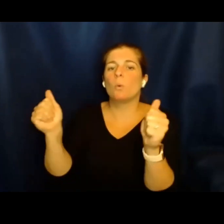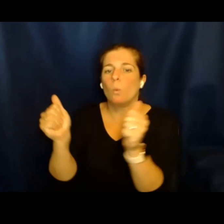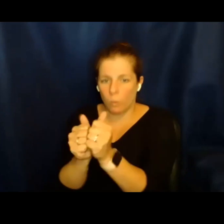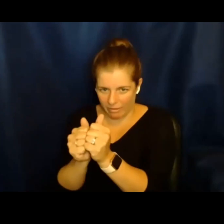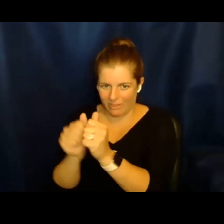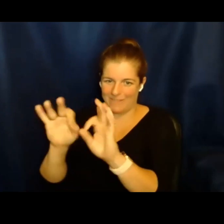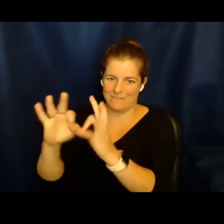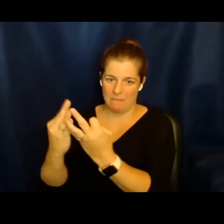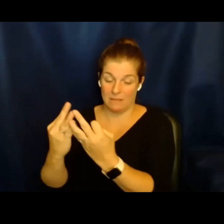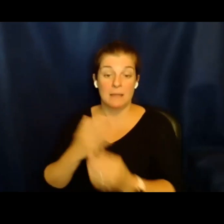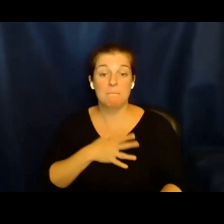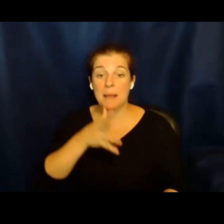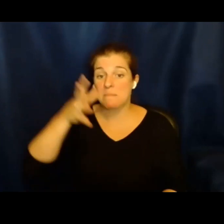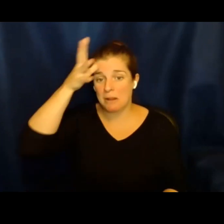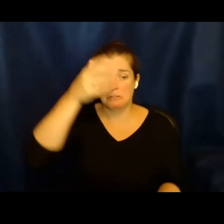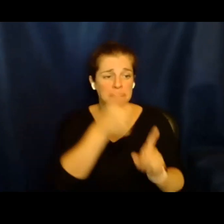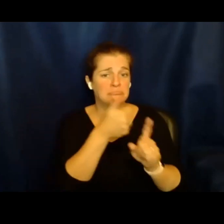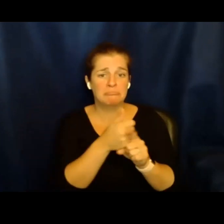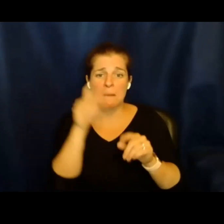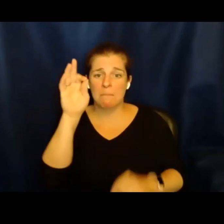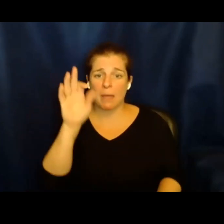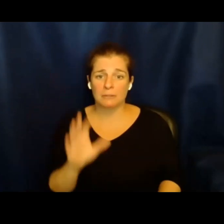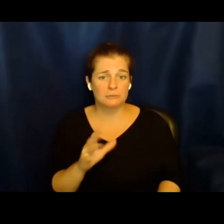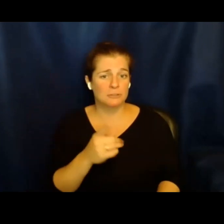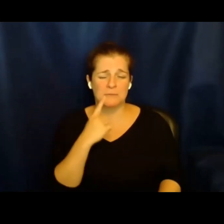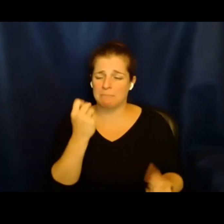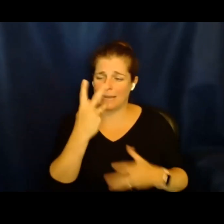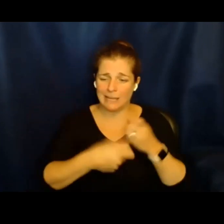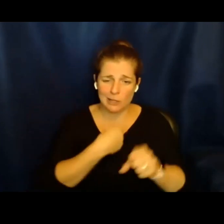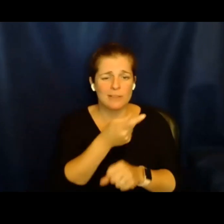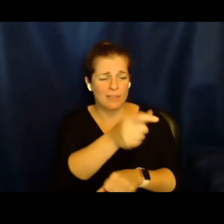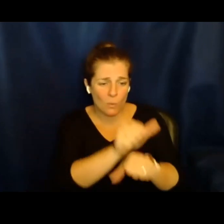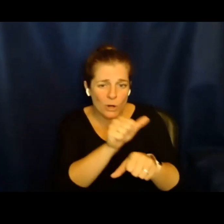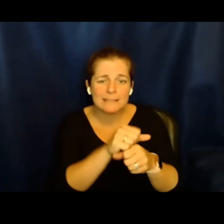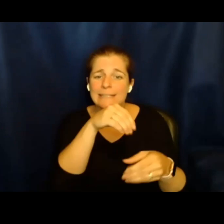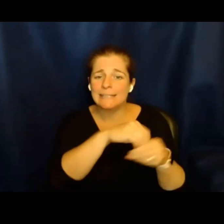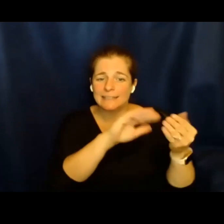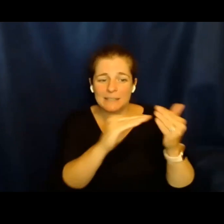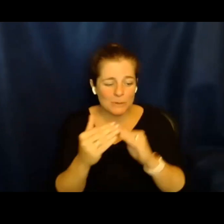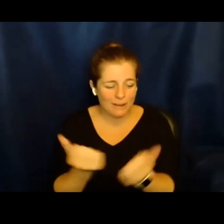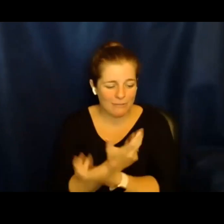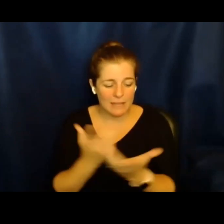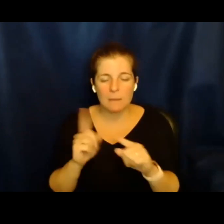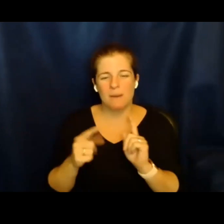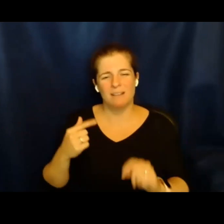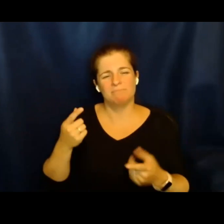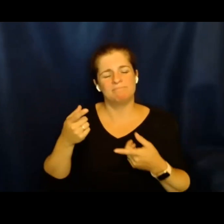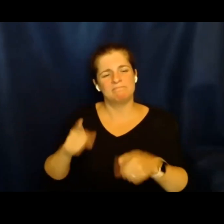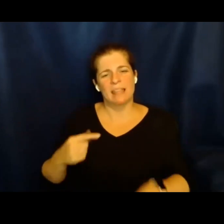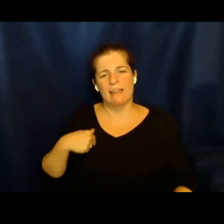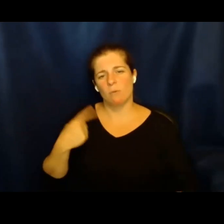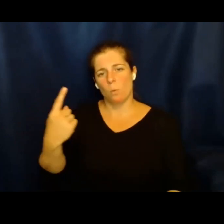pastors who for many, many years worked with the community, within the community. But there was an event that